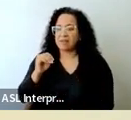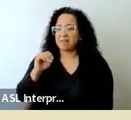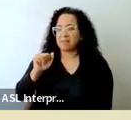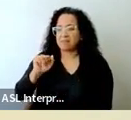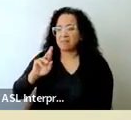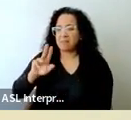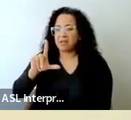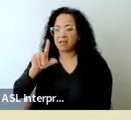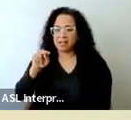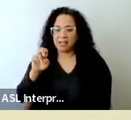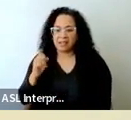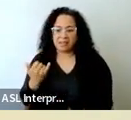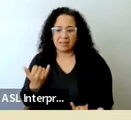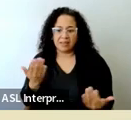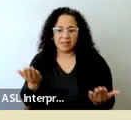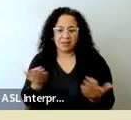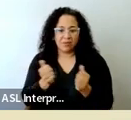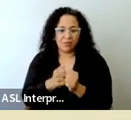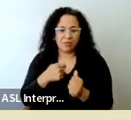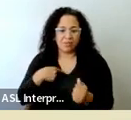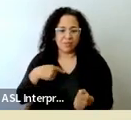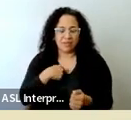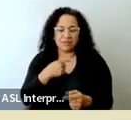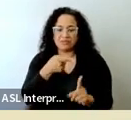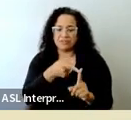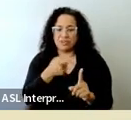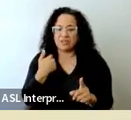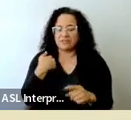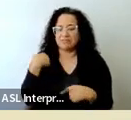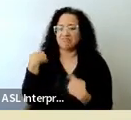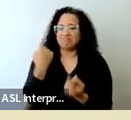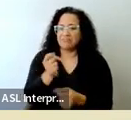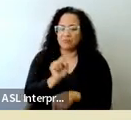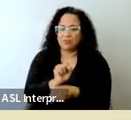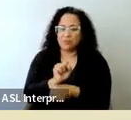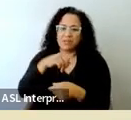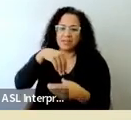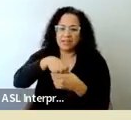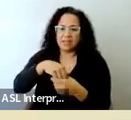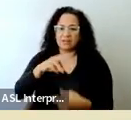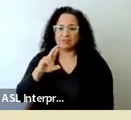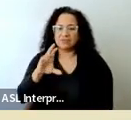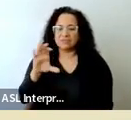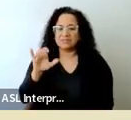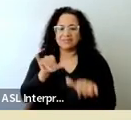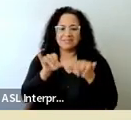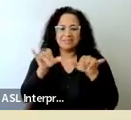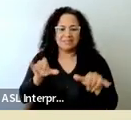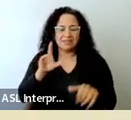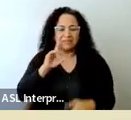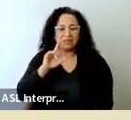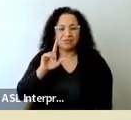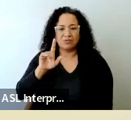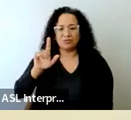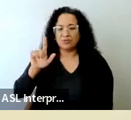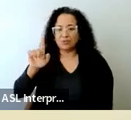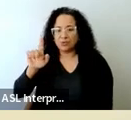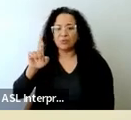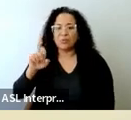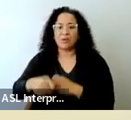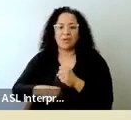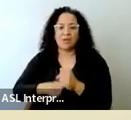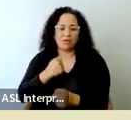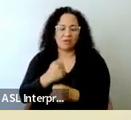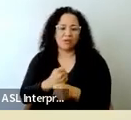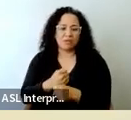Marlene, who is with us. Marlene has been working in the regional center system for 21 years.